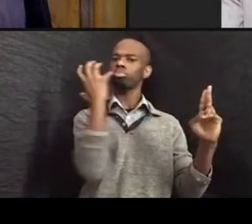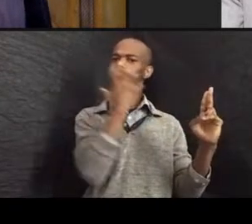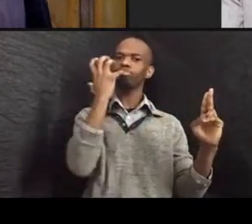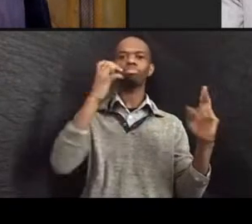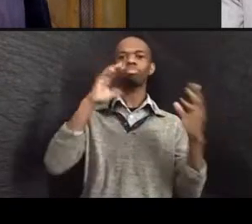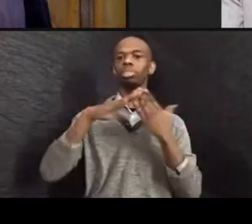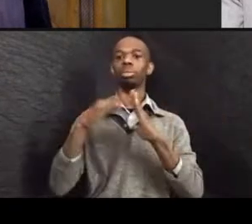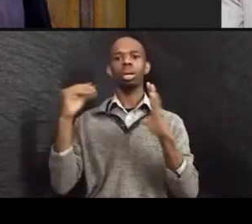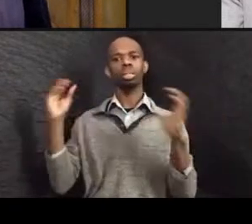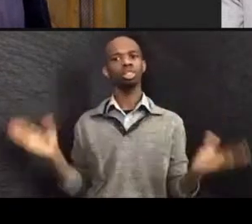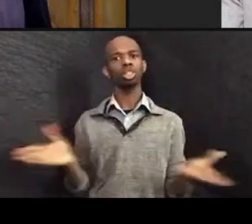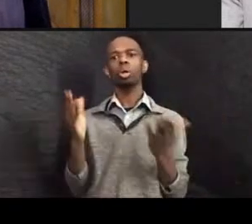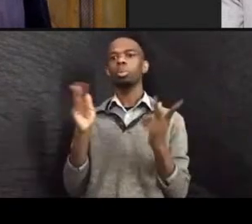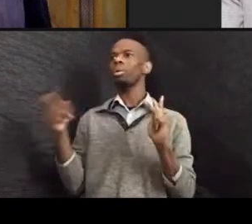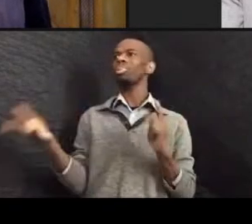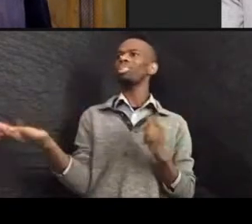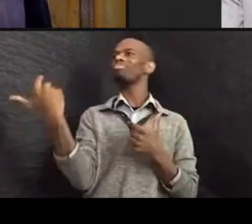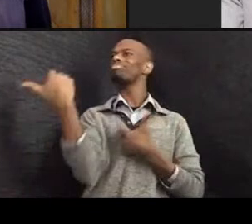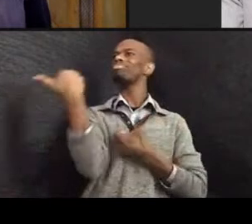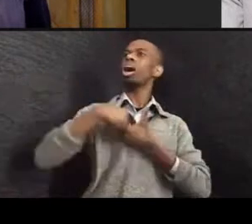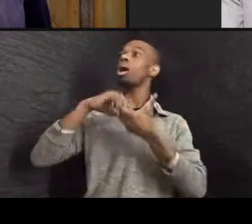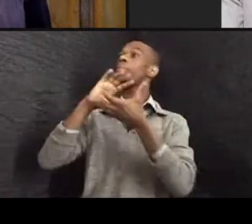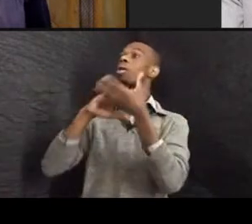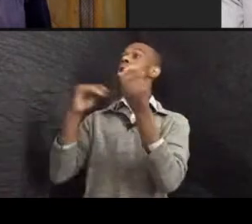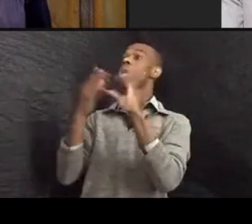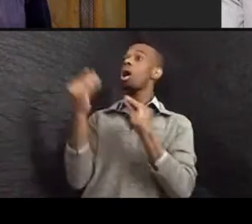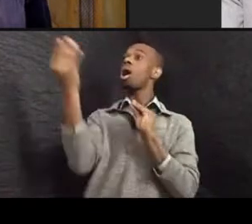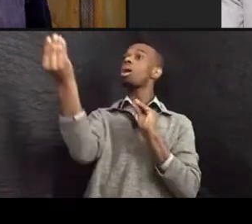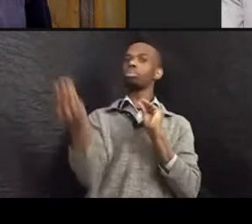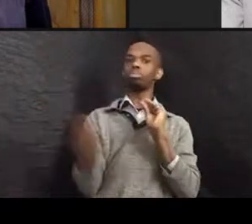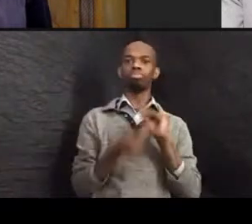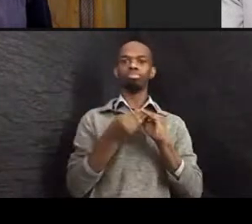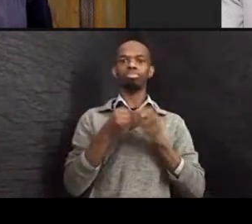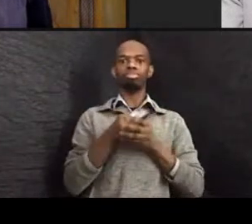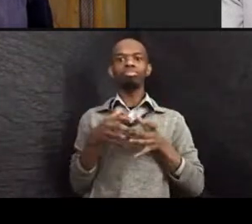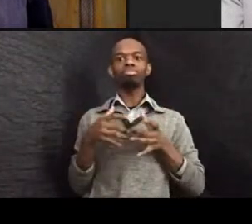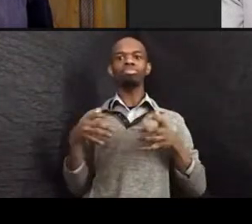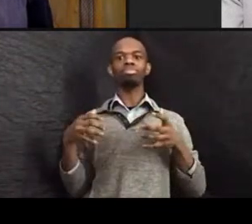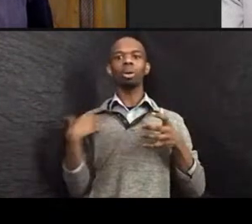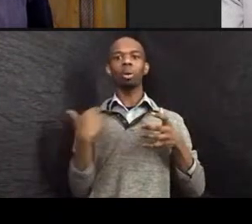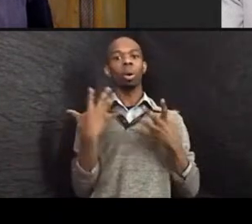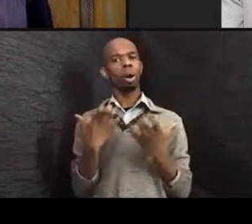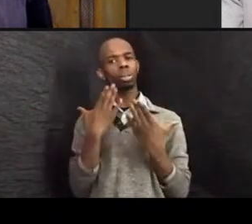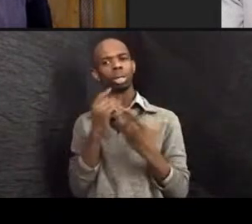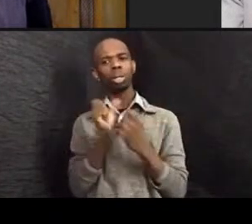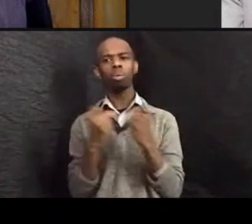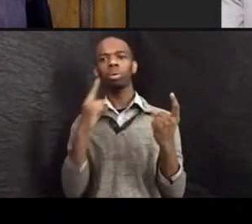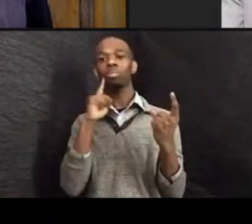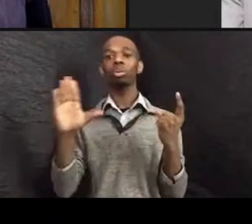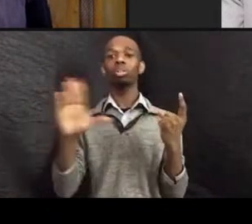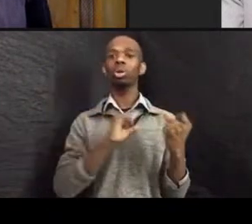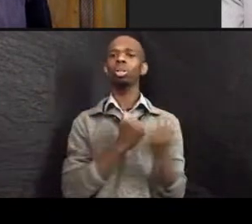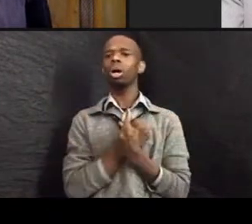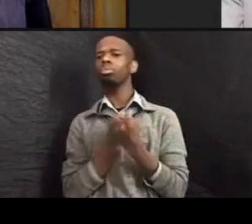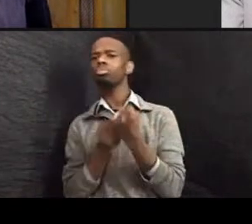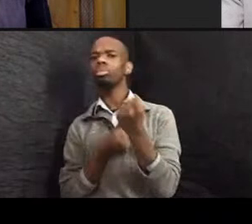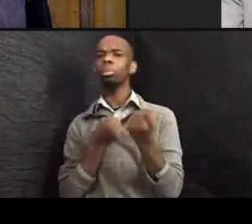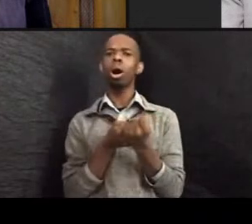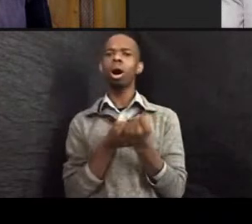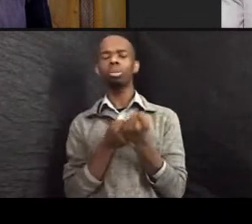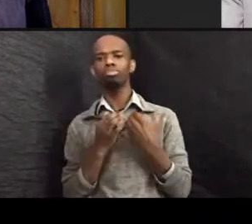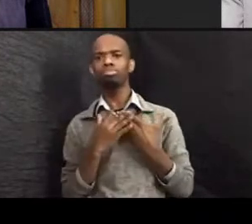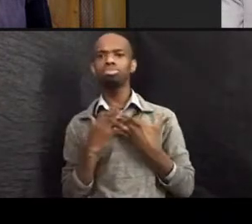growing community. We always want to thank everyone for your continual love and support. And